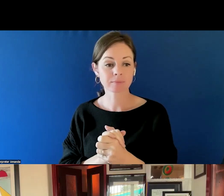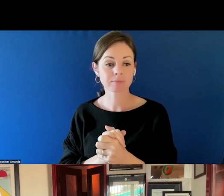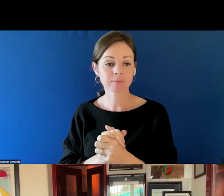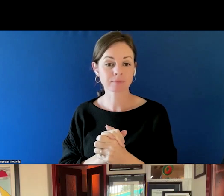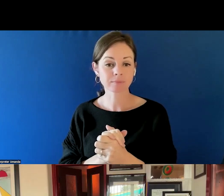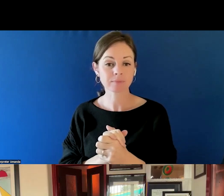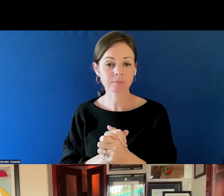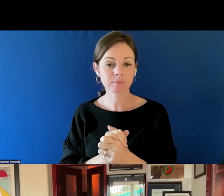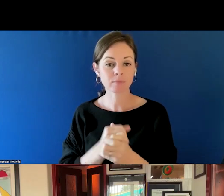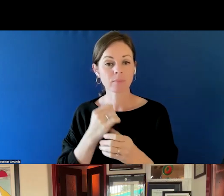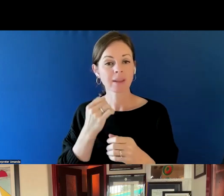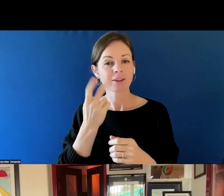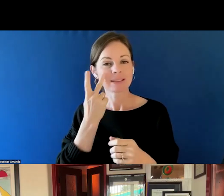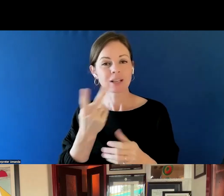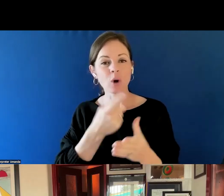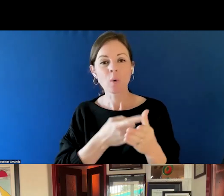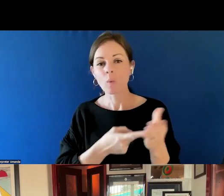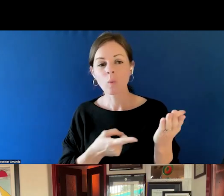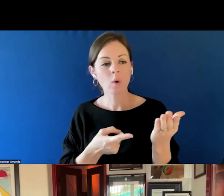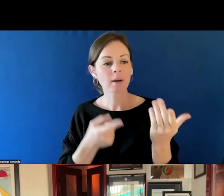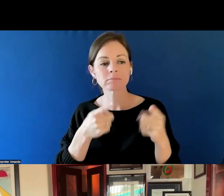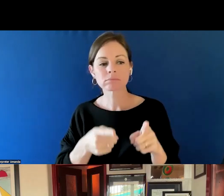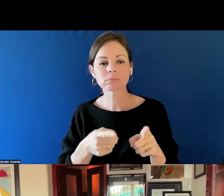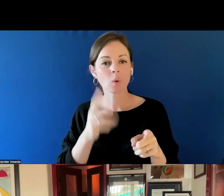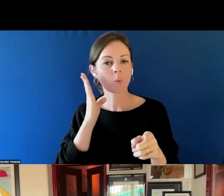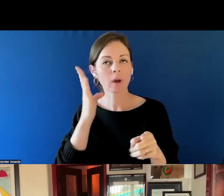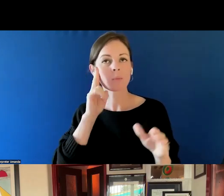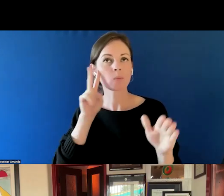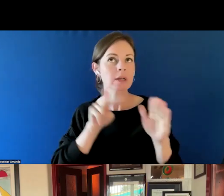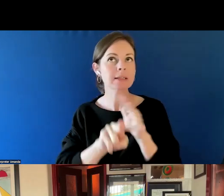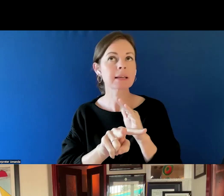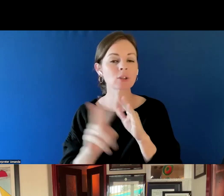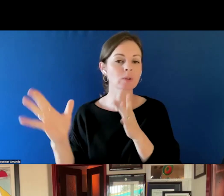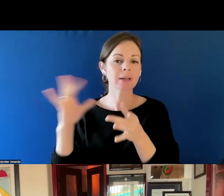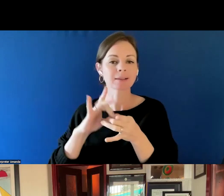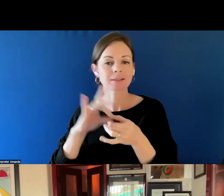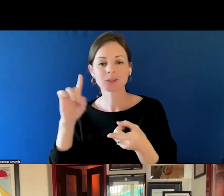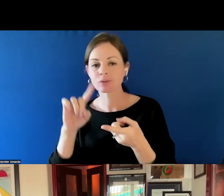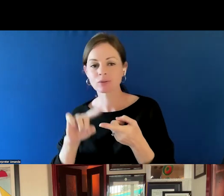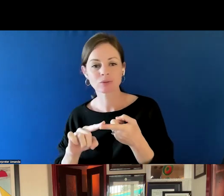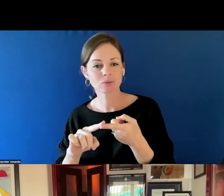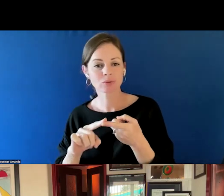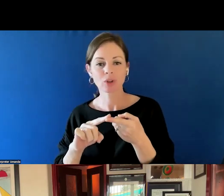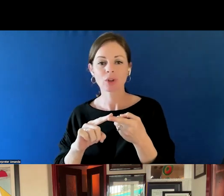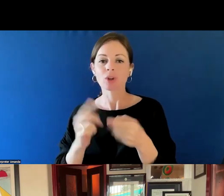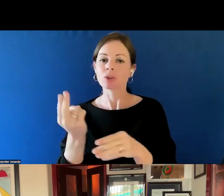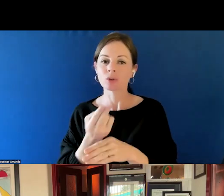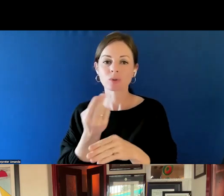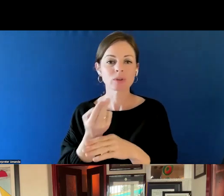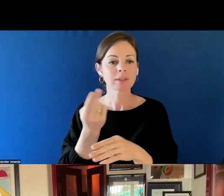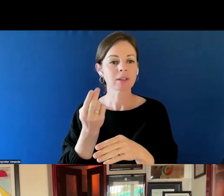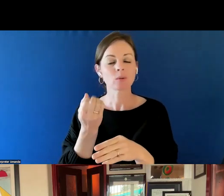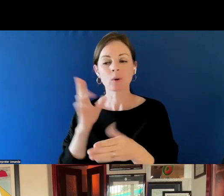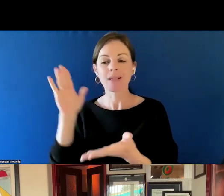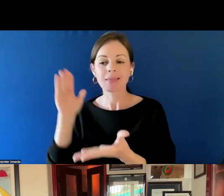And then we look to see what factors either predict, or either associated with utilization or associated with less